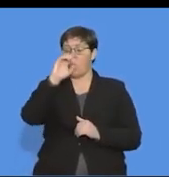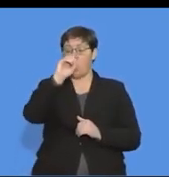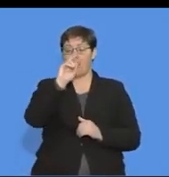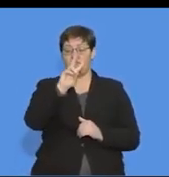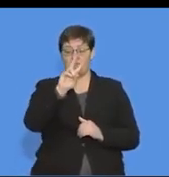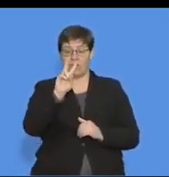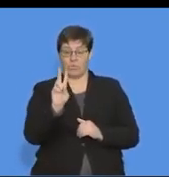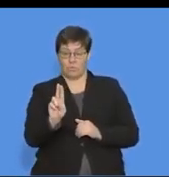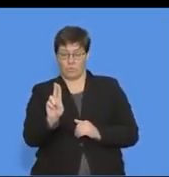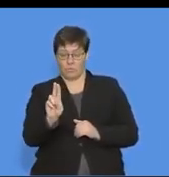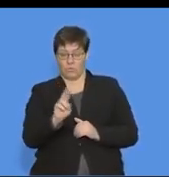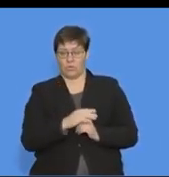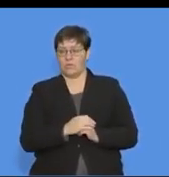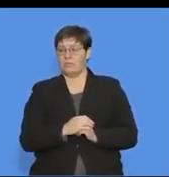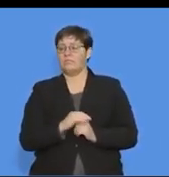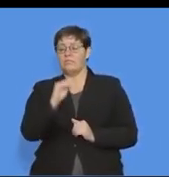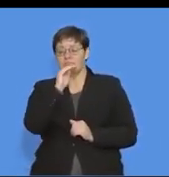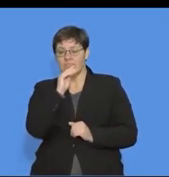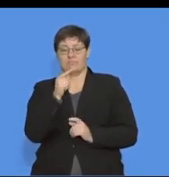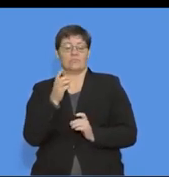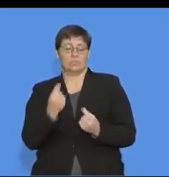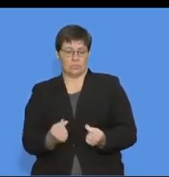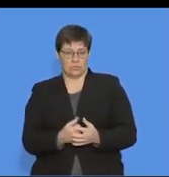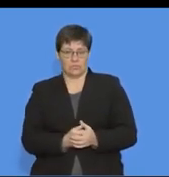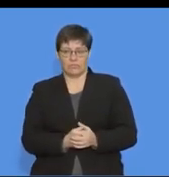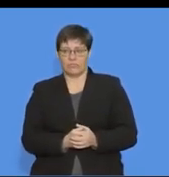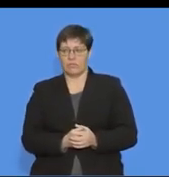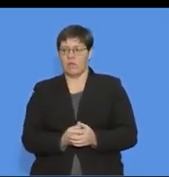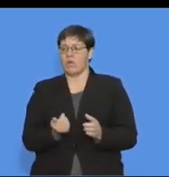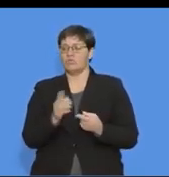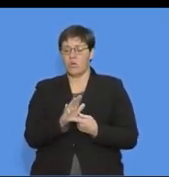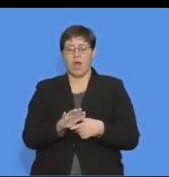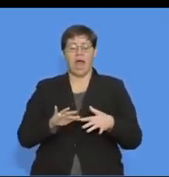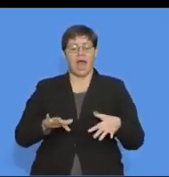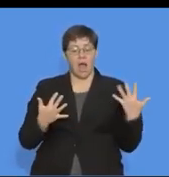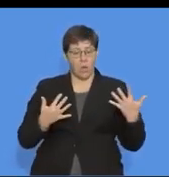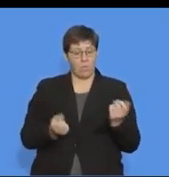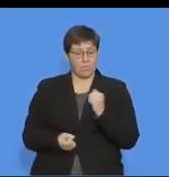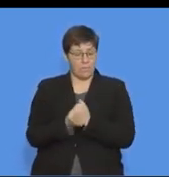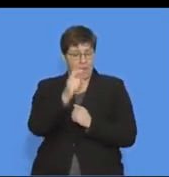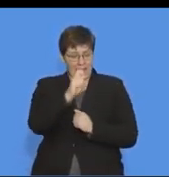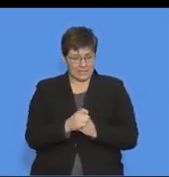OVU. And that's what you will need to do. Just to show you how it became x,